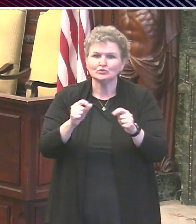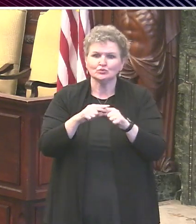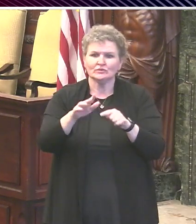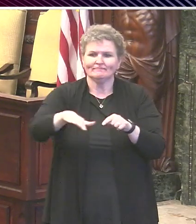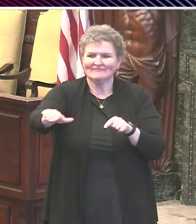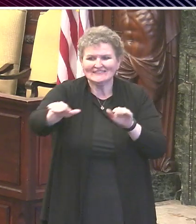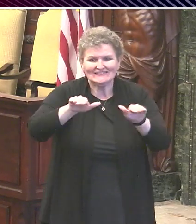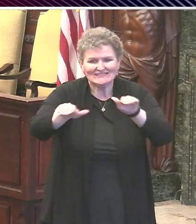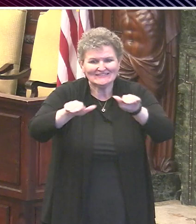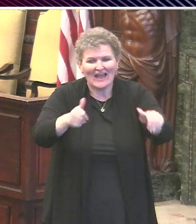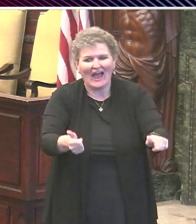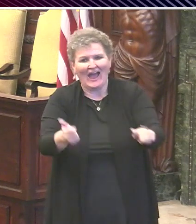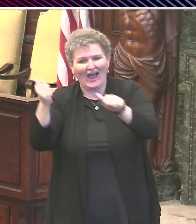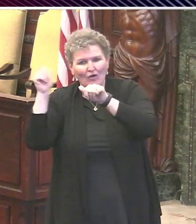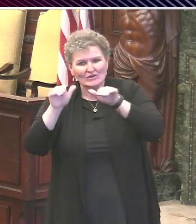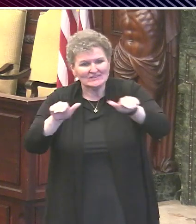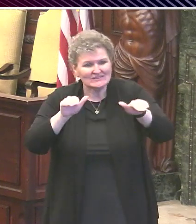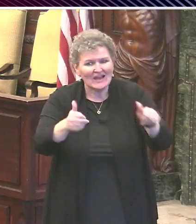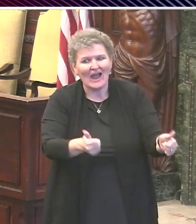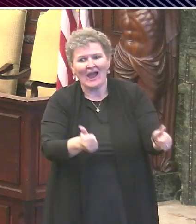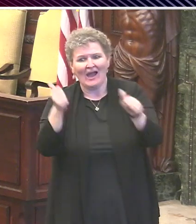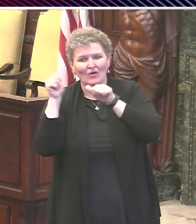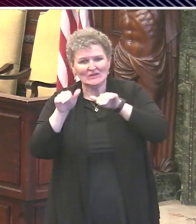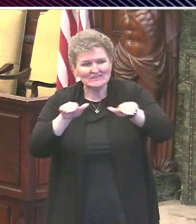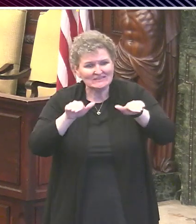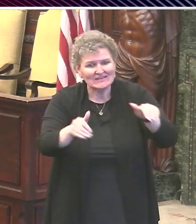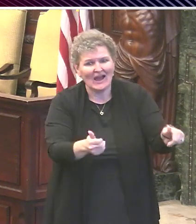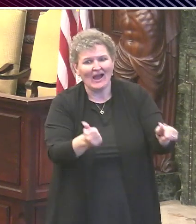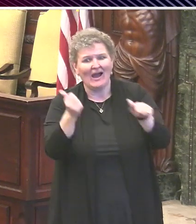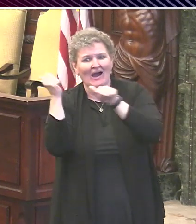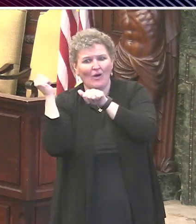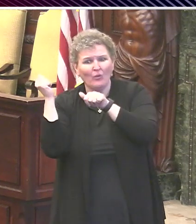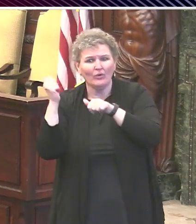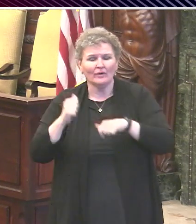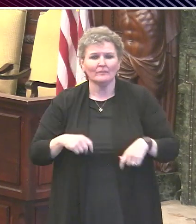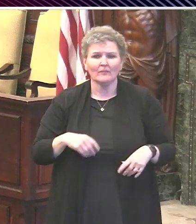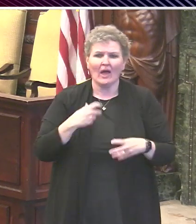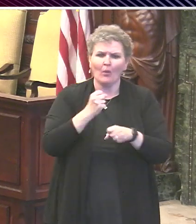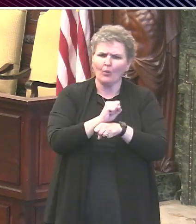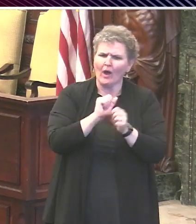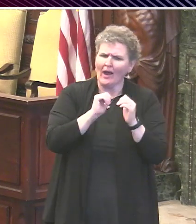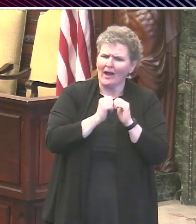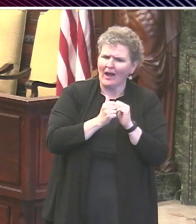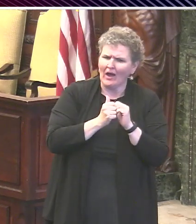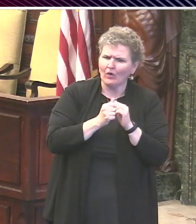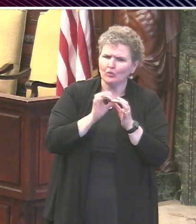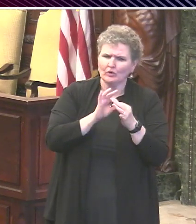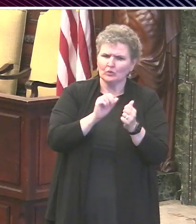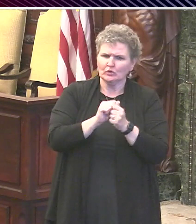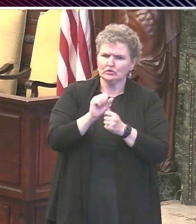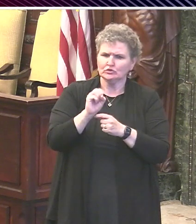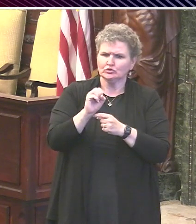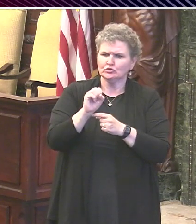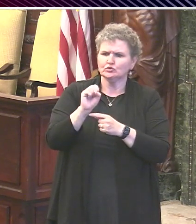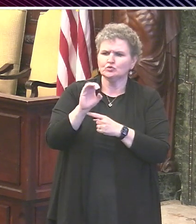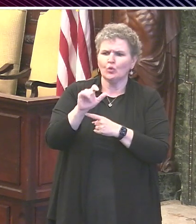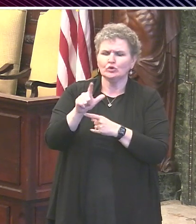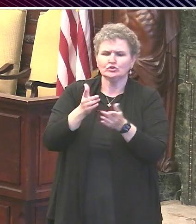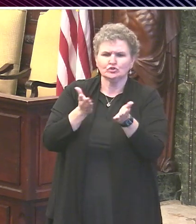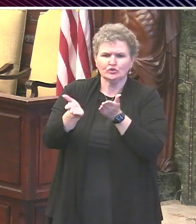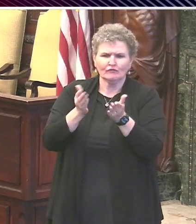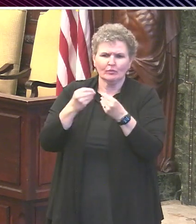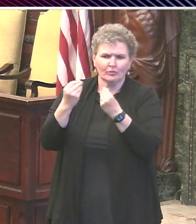the day of action itself, the majority of the work is done by social service providers,